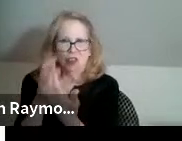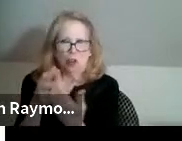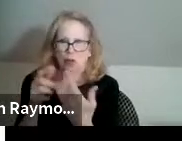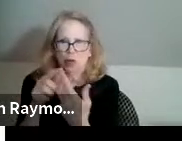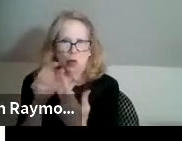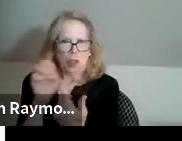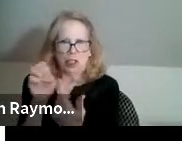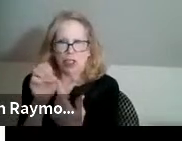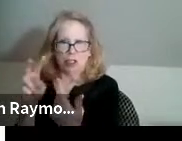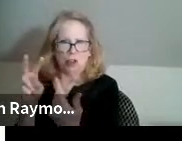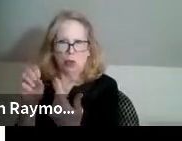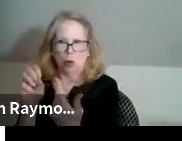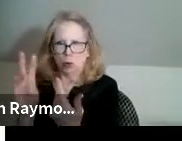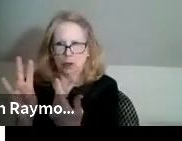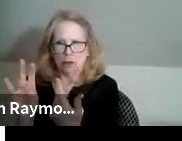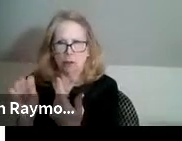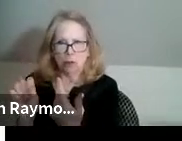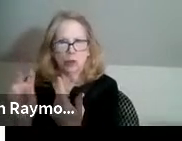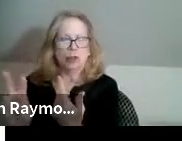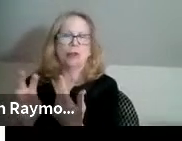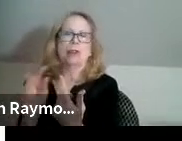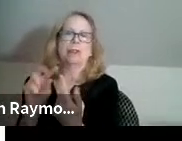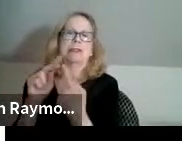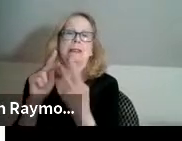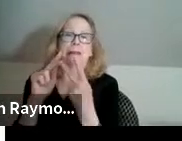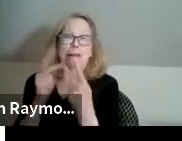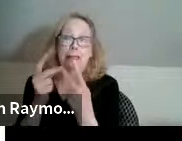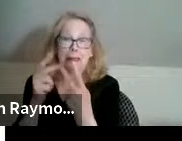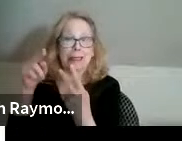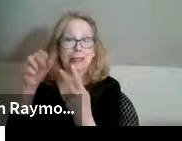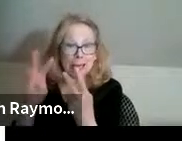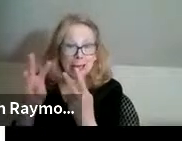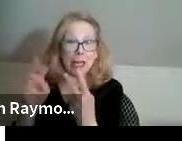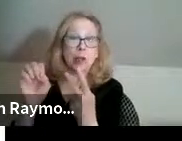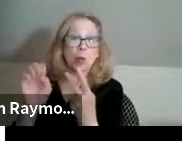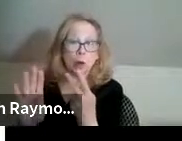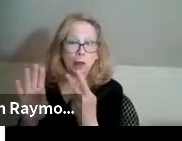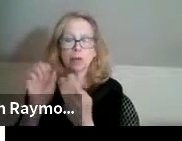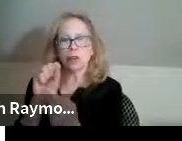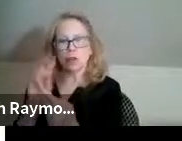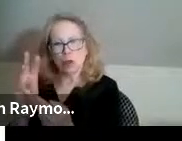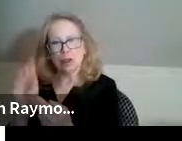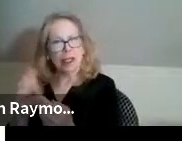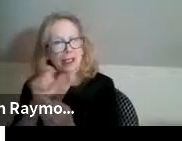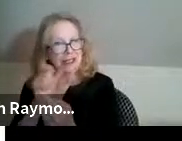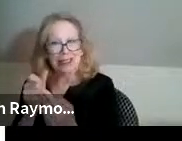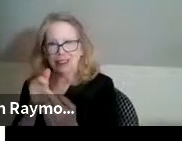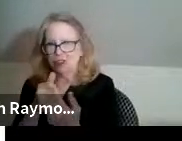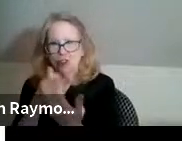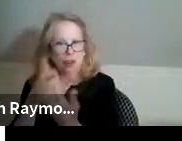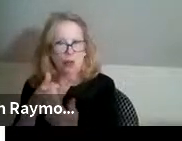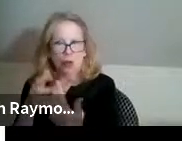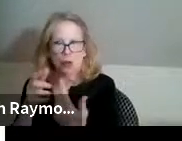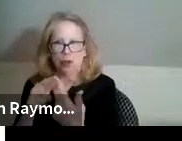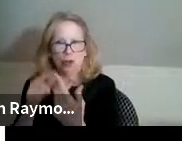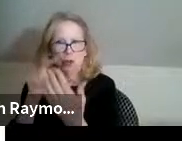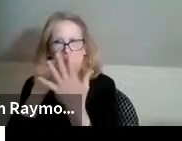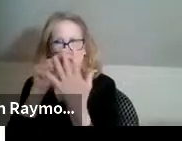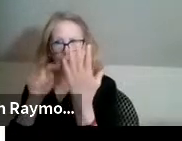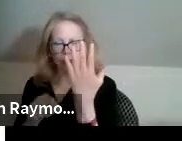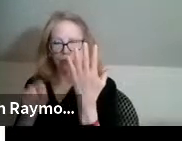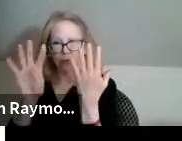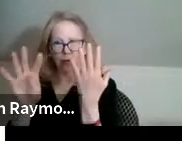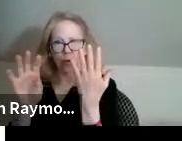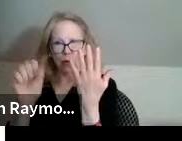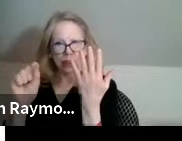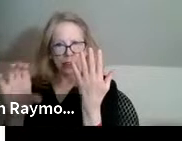E207. Secondly, non-web software does not need to conform to the following 4 success criteria. All 4 of